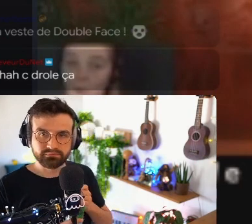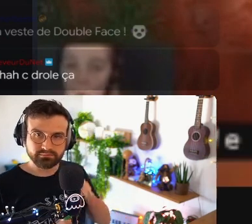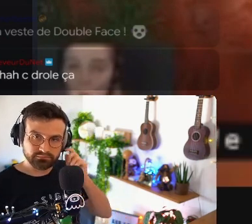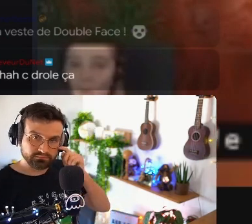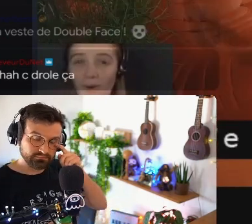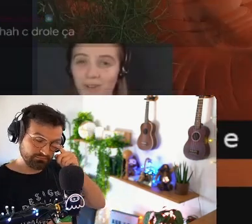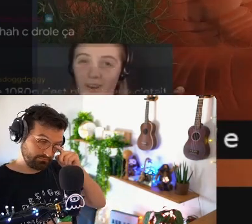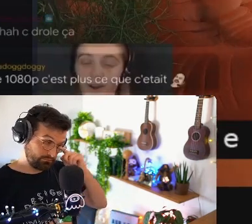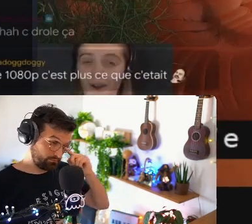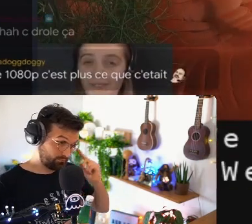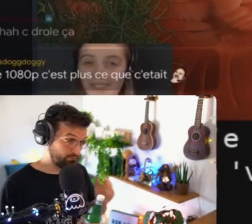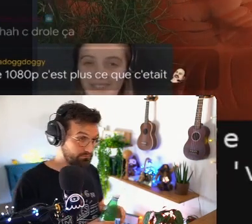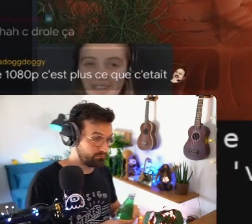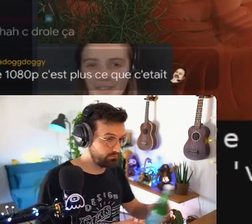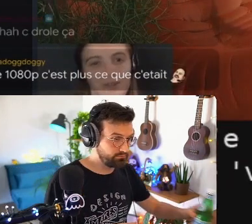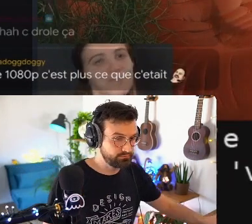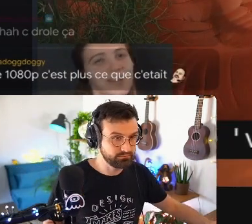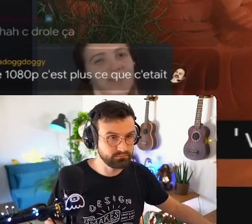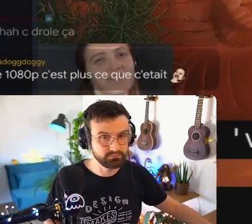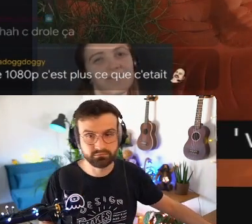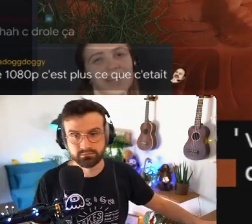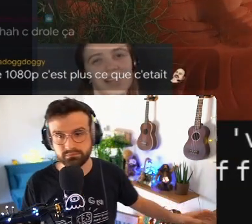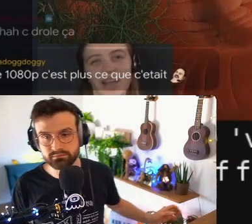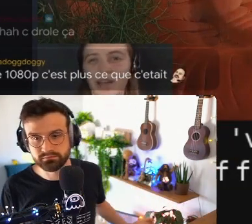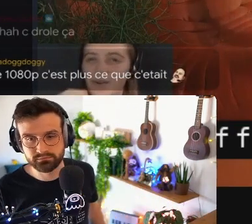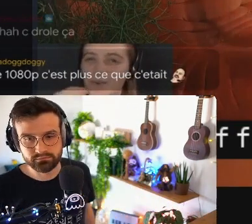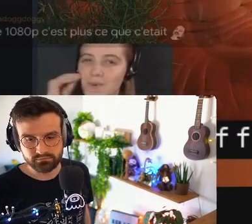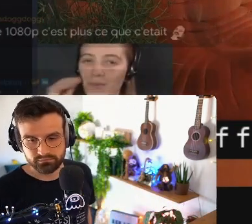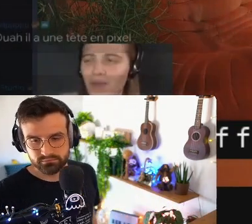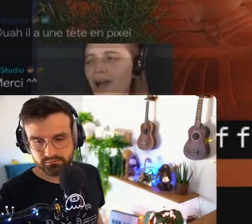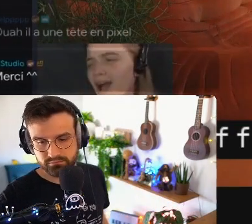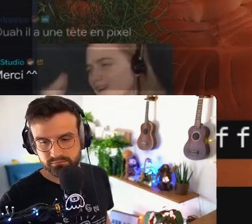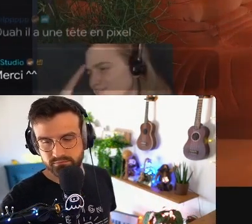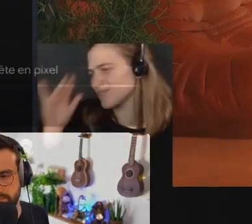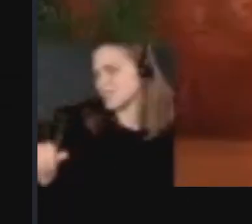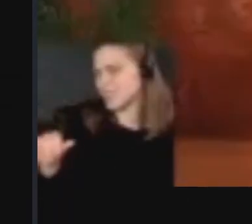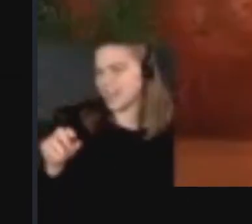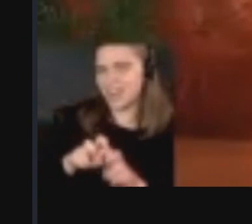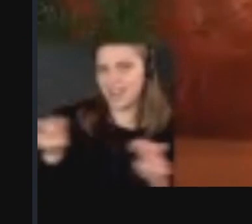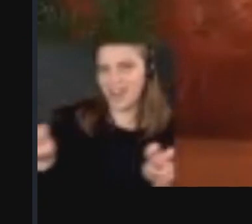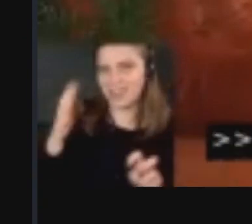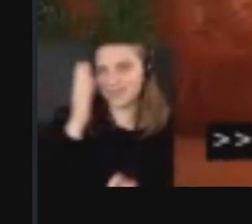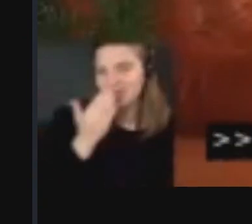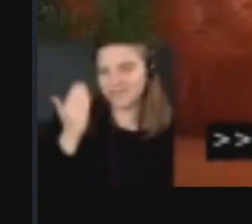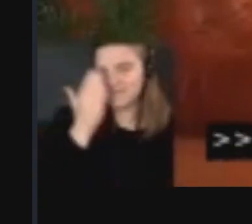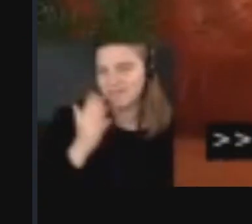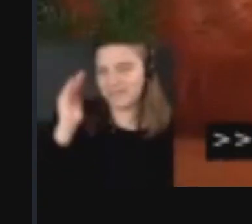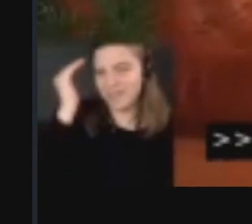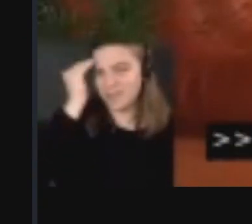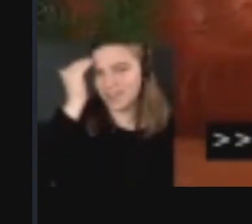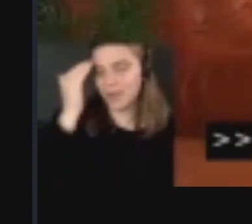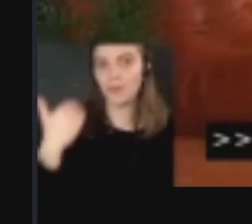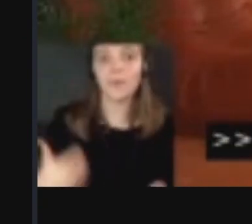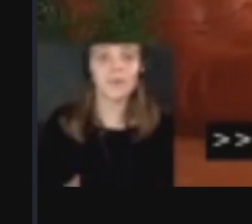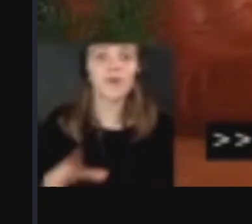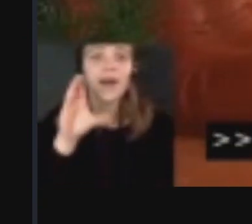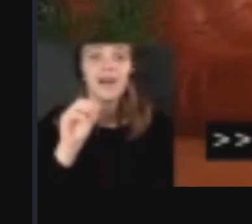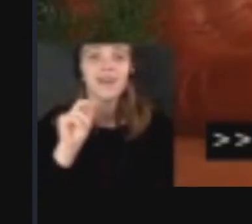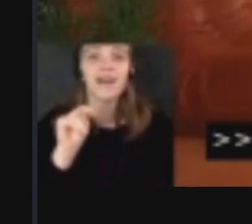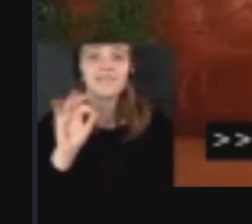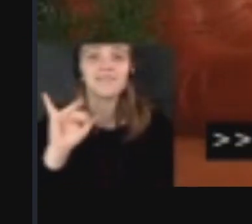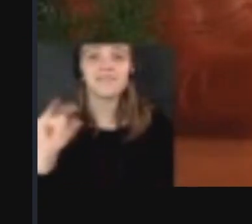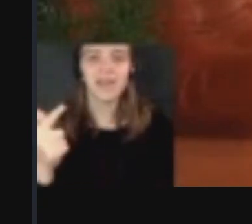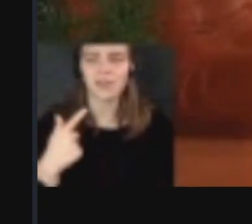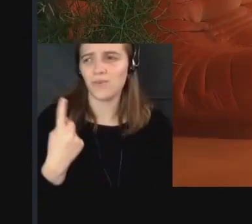like home. I knew this couch looked familiar. Ah, Config. It's one of my favorite days